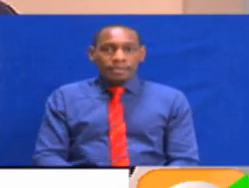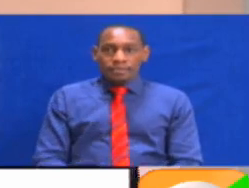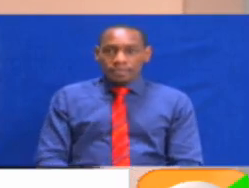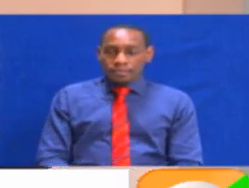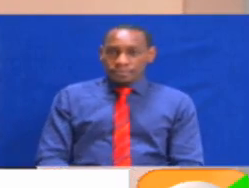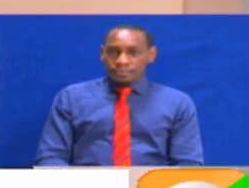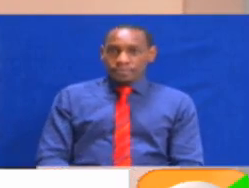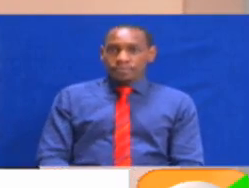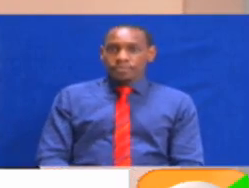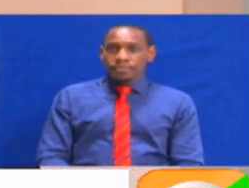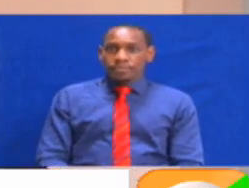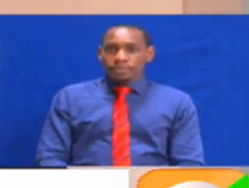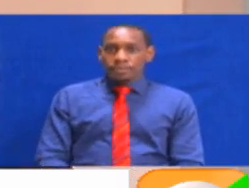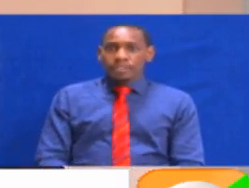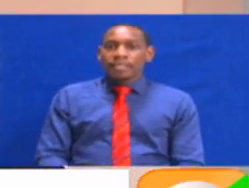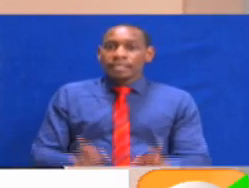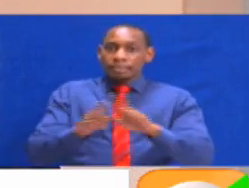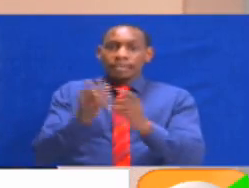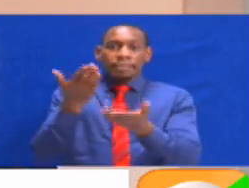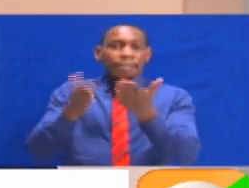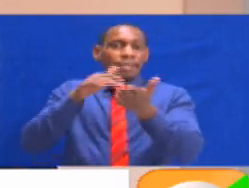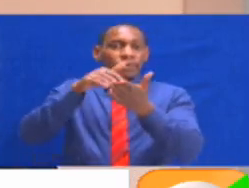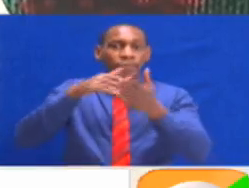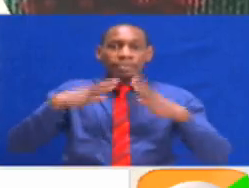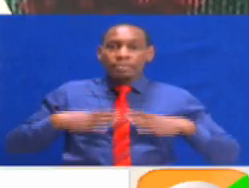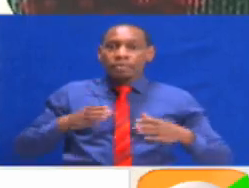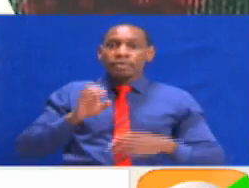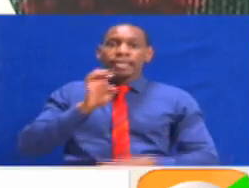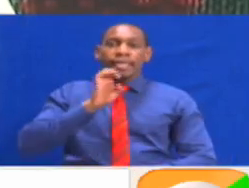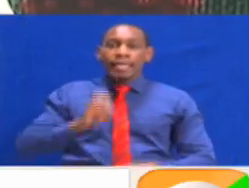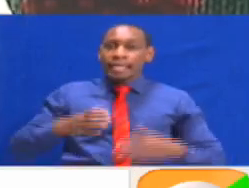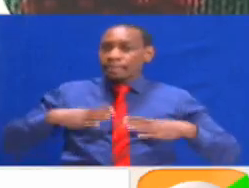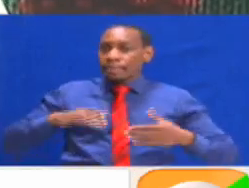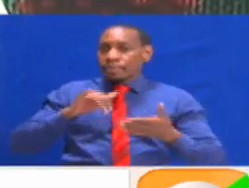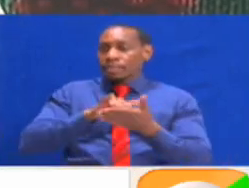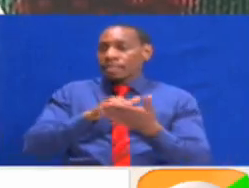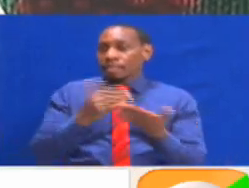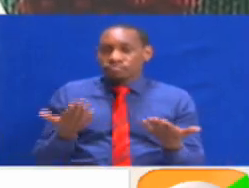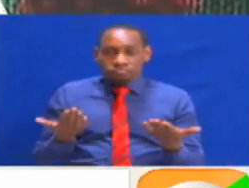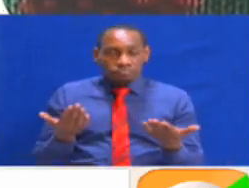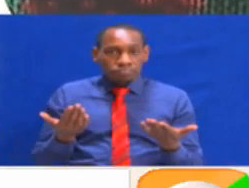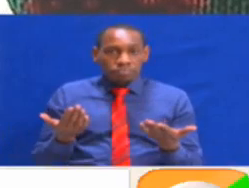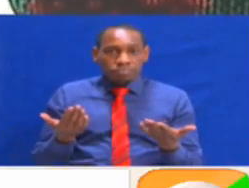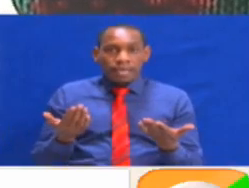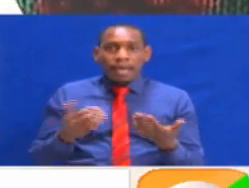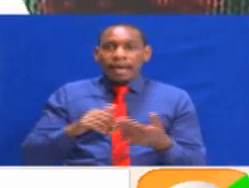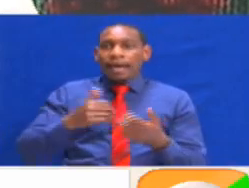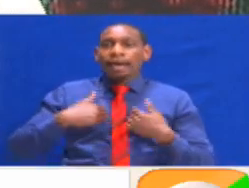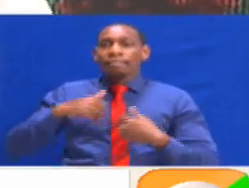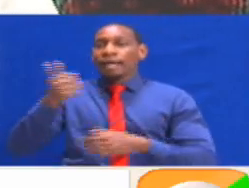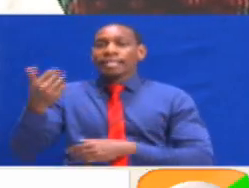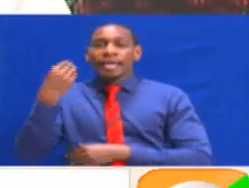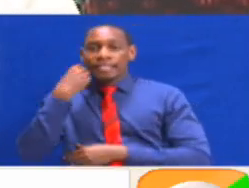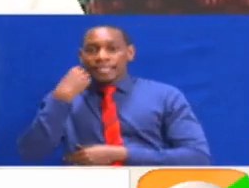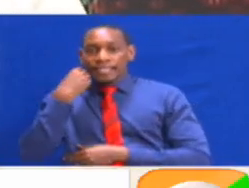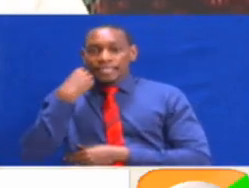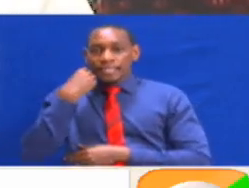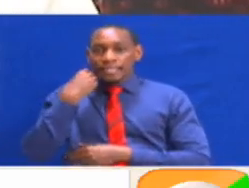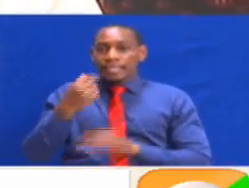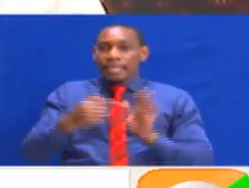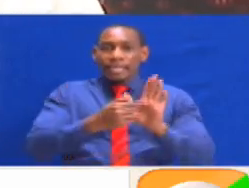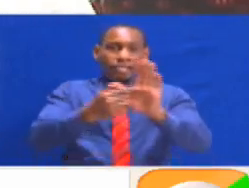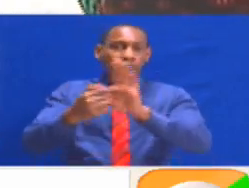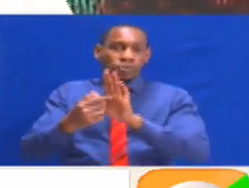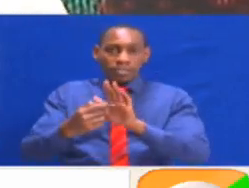may well have very vulnerable people, perhaps elderly people, perhaps people who have pre-existing conditions that predispose them to the